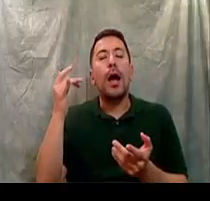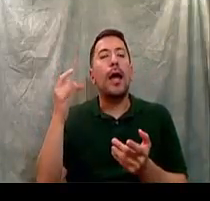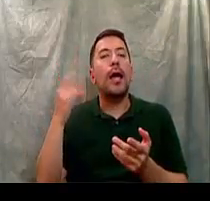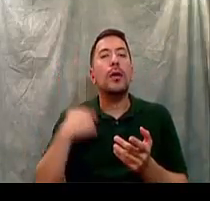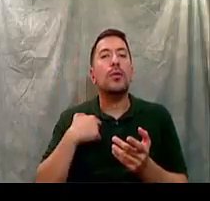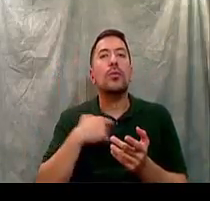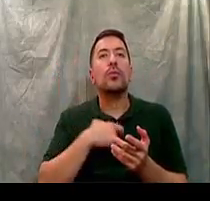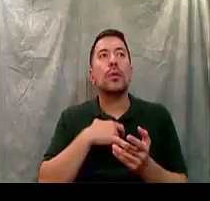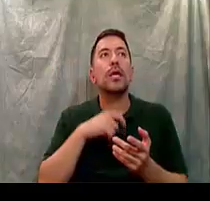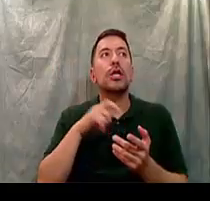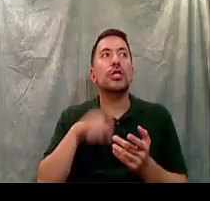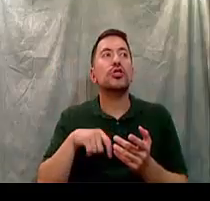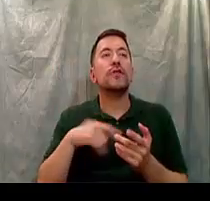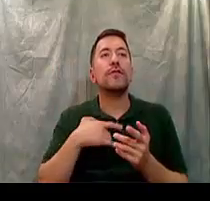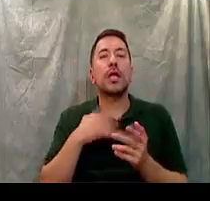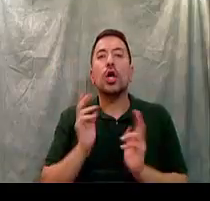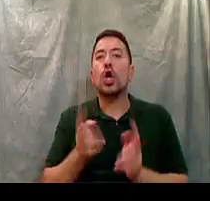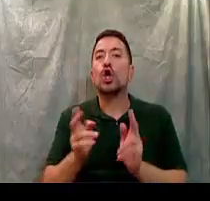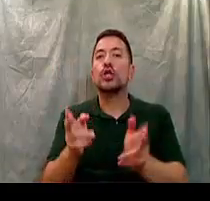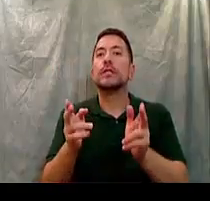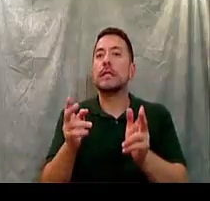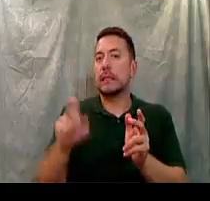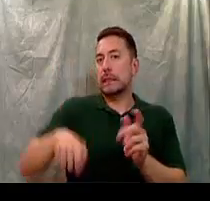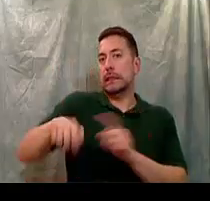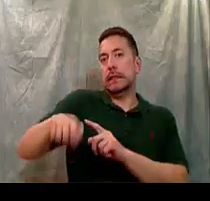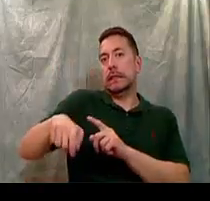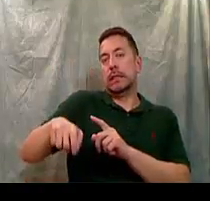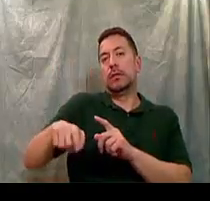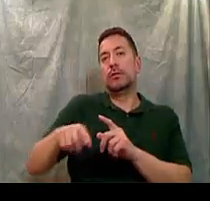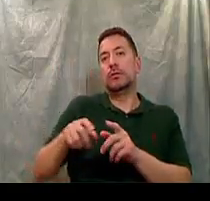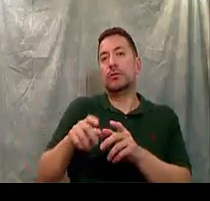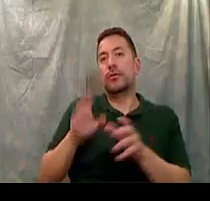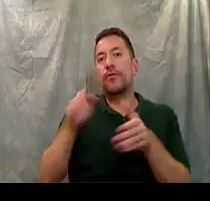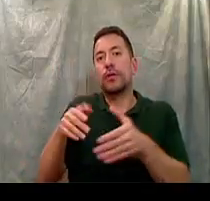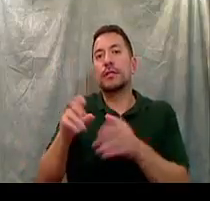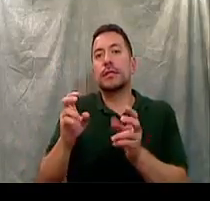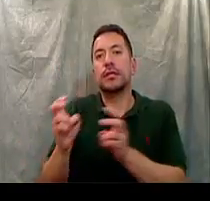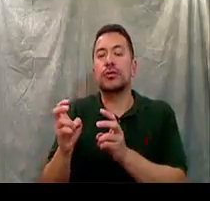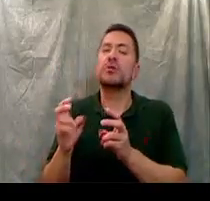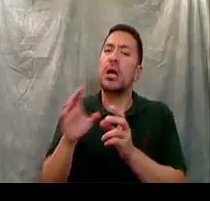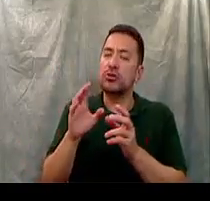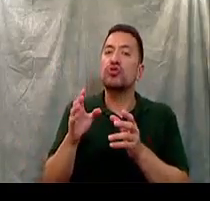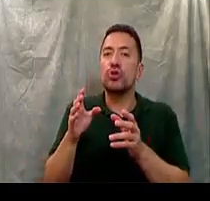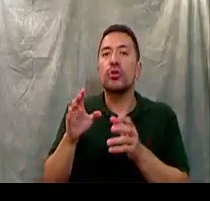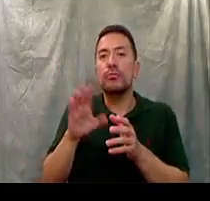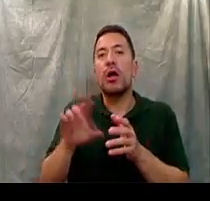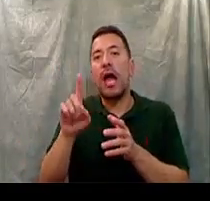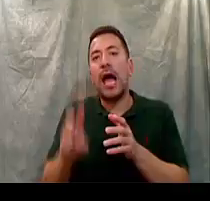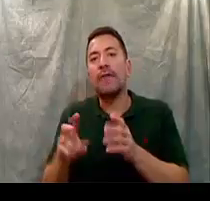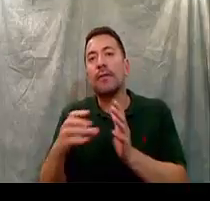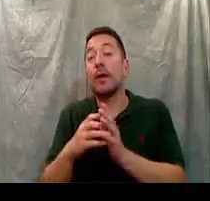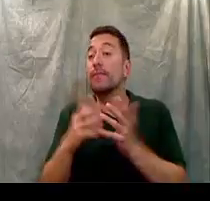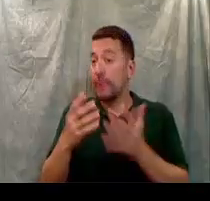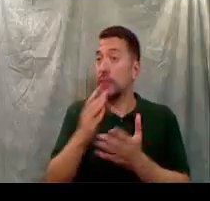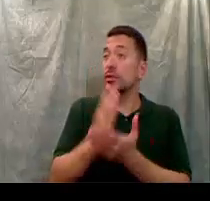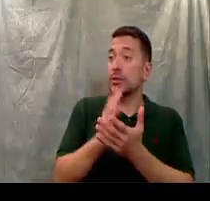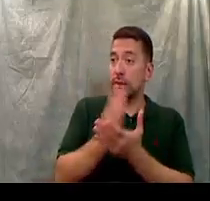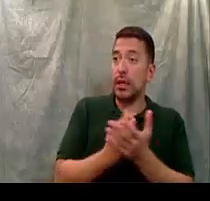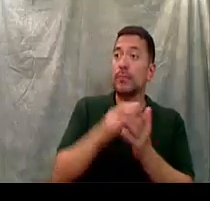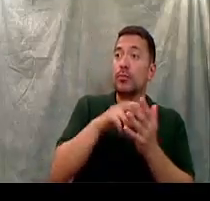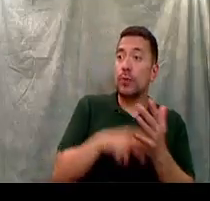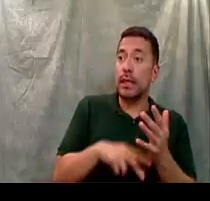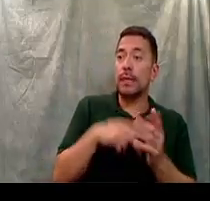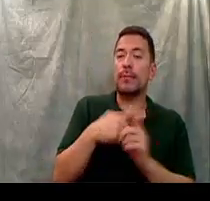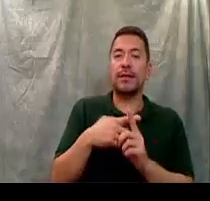Why should we have urgency around this issue? So you want to spend about half a paragraph, now that you've done some reading, coupled with your own sort of